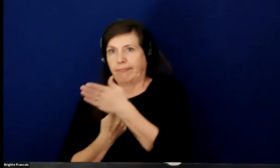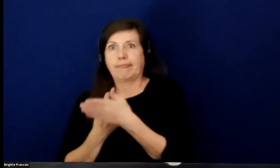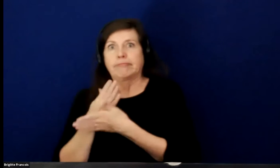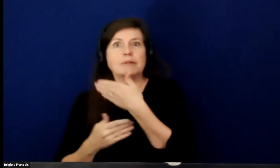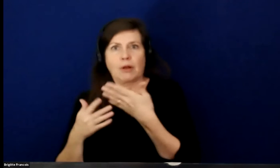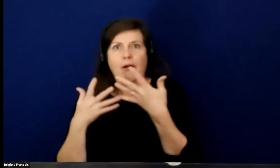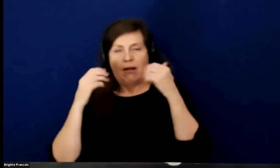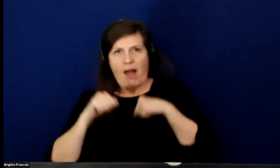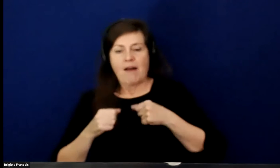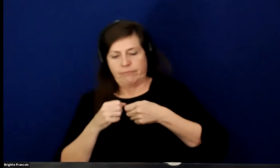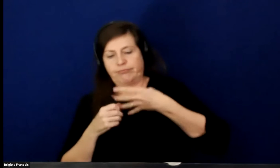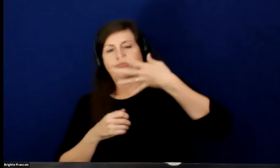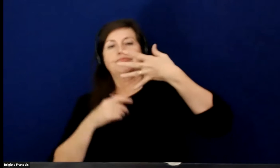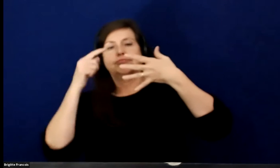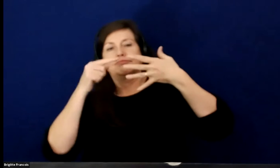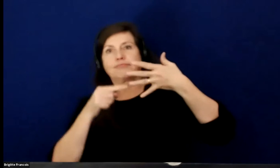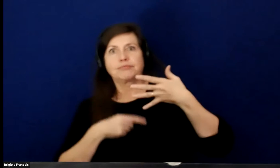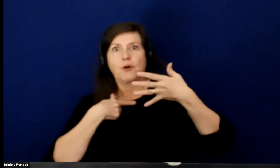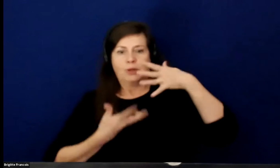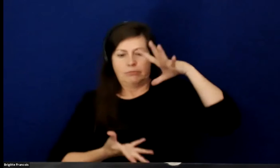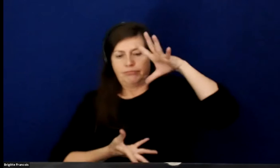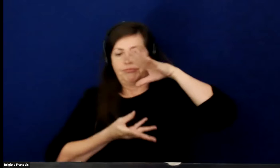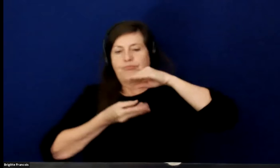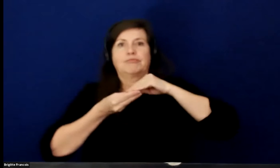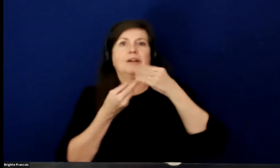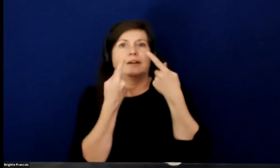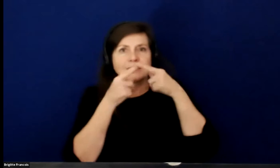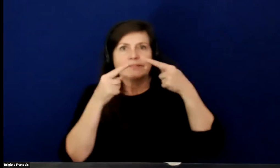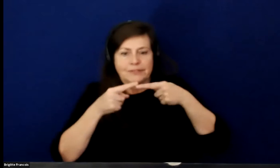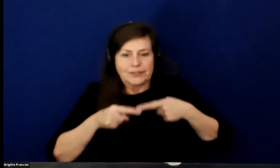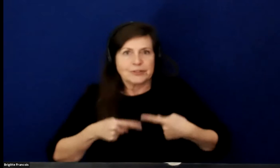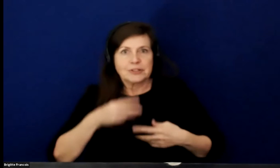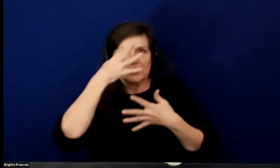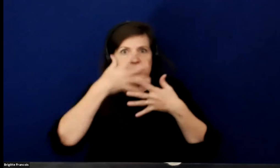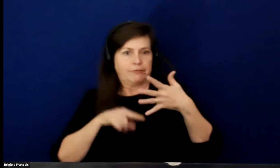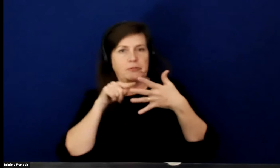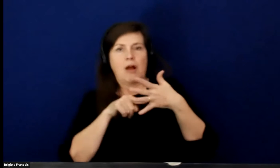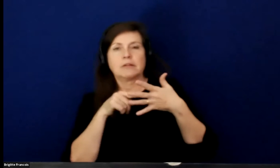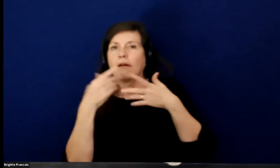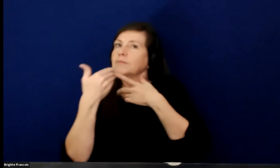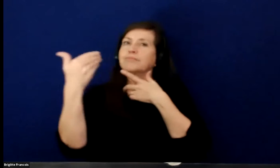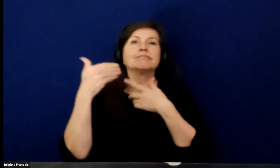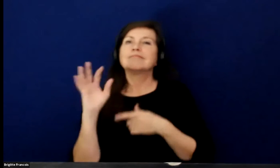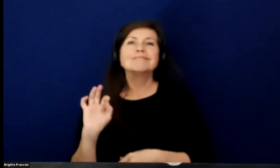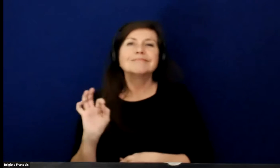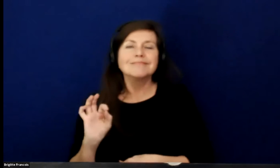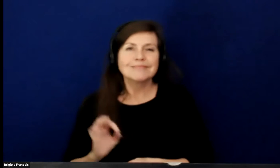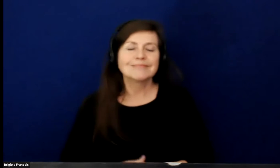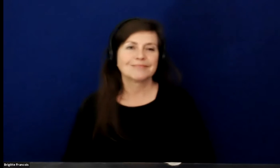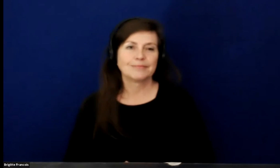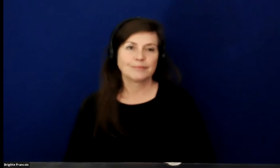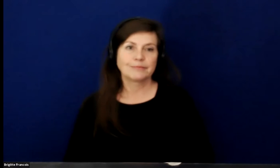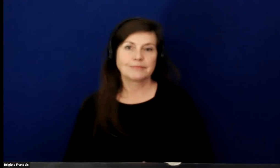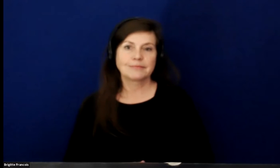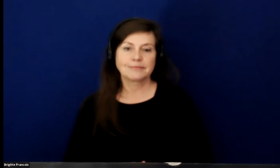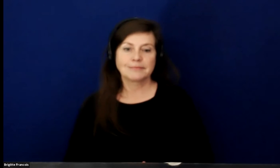with you, and I think there are many reasons for that. But I would like to ask you, what university was it that you were